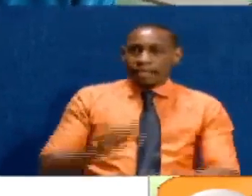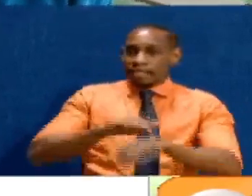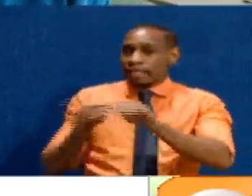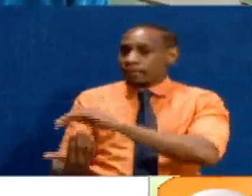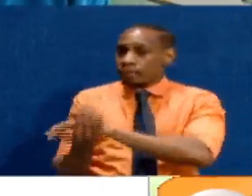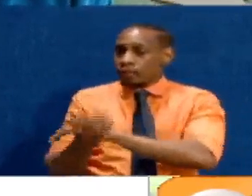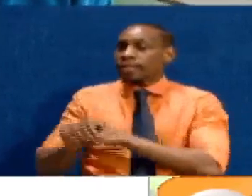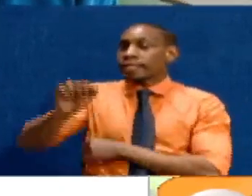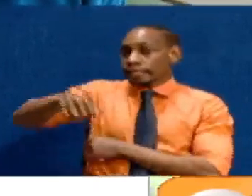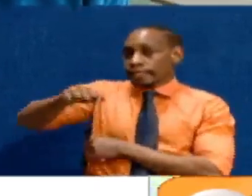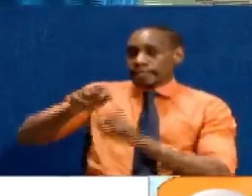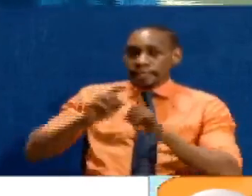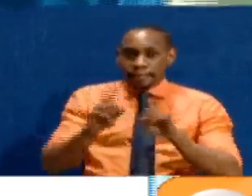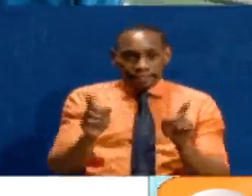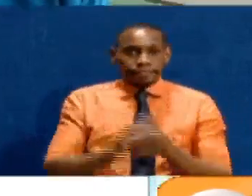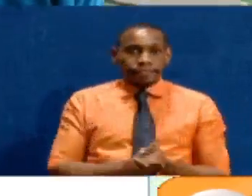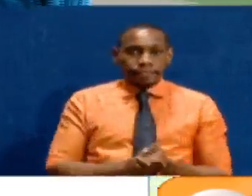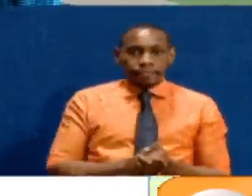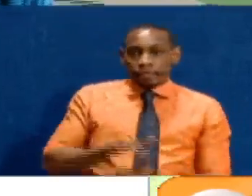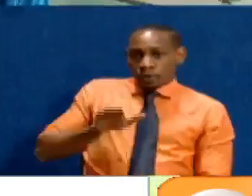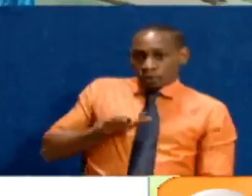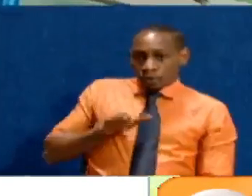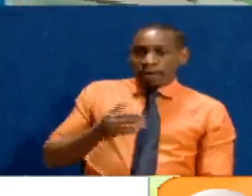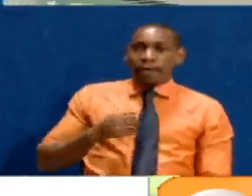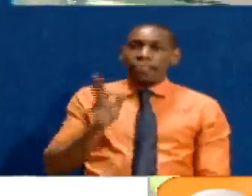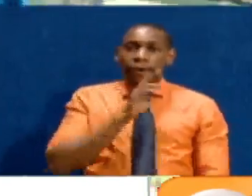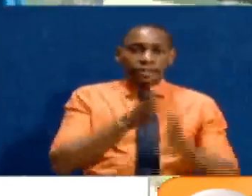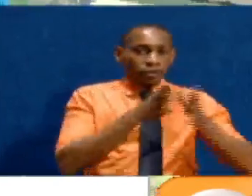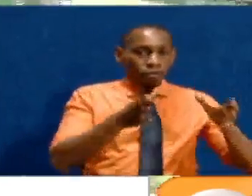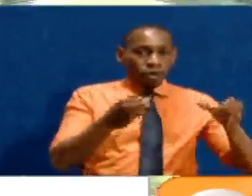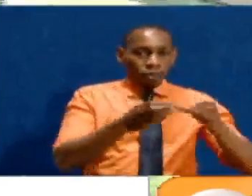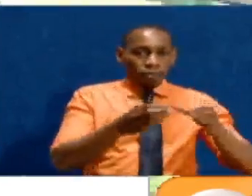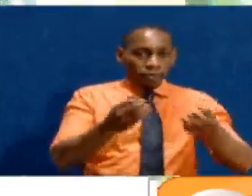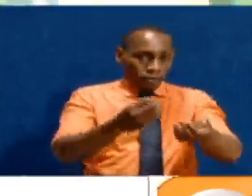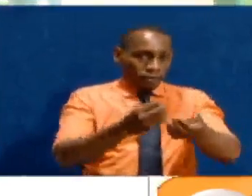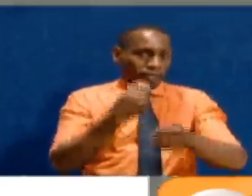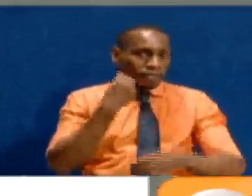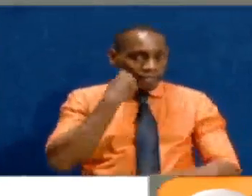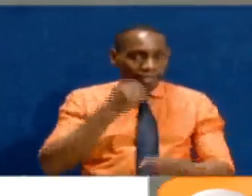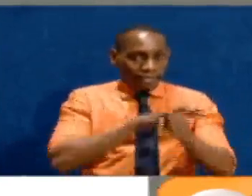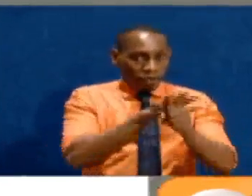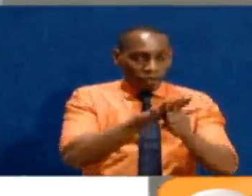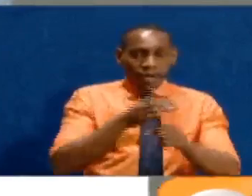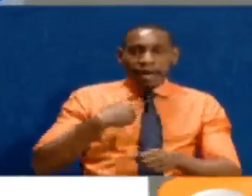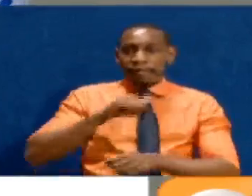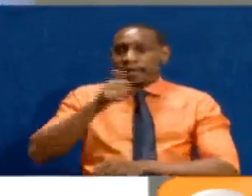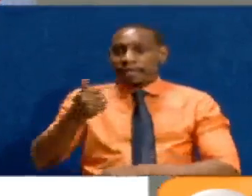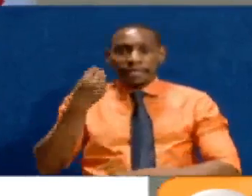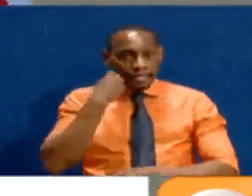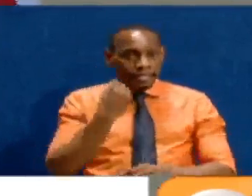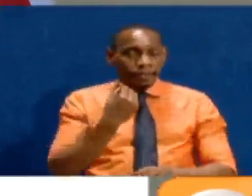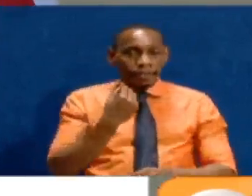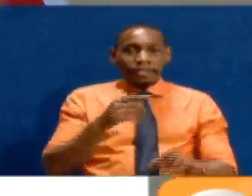yes. But Mwende is in the high-risk group for COVID-19 as someone with a pre-existing